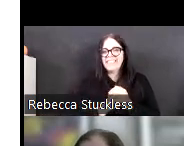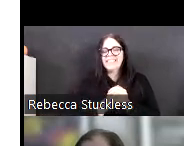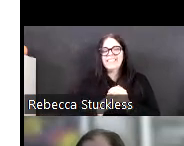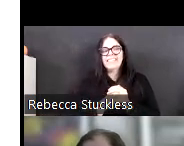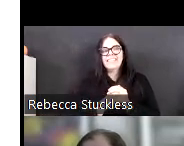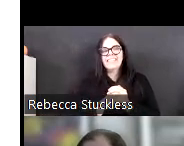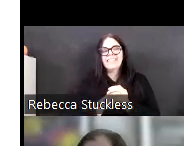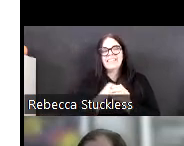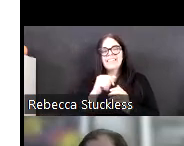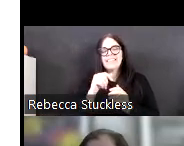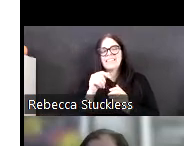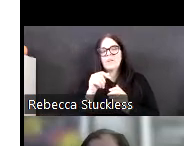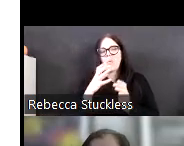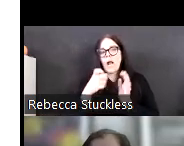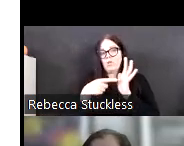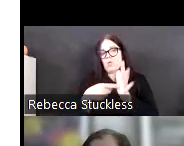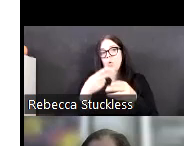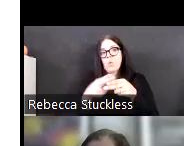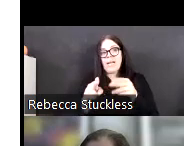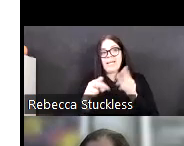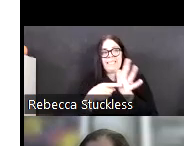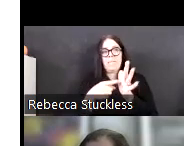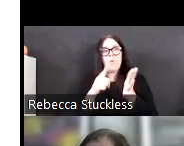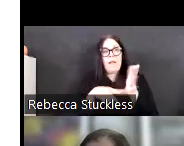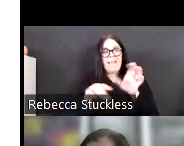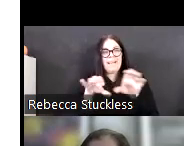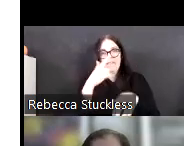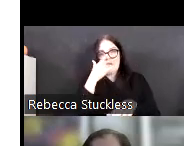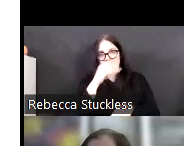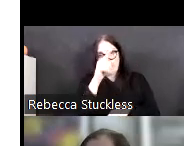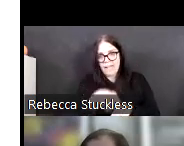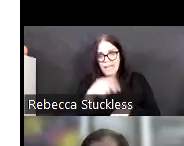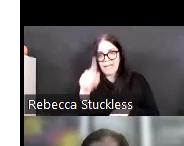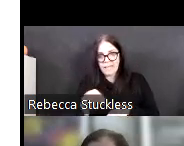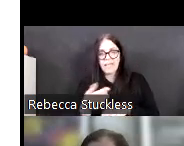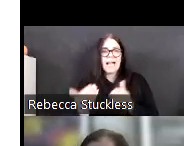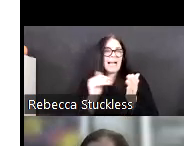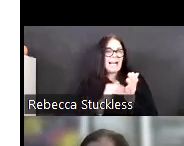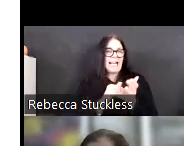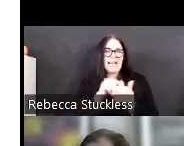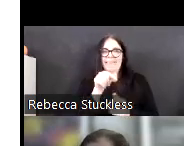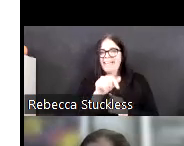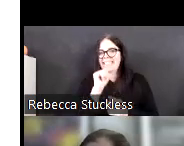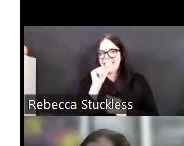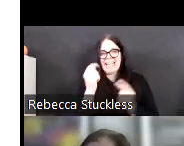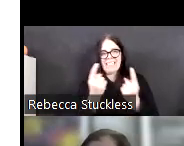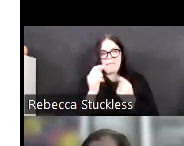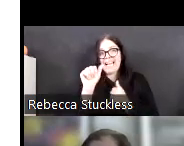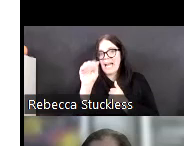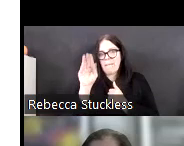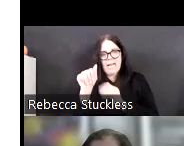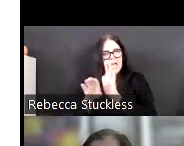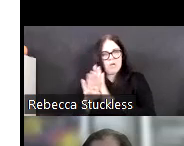a very quick sample of what the activity set looks like. Again, this is not something that ABEA created